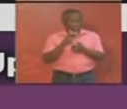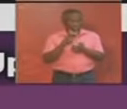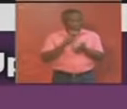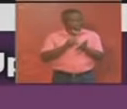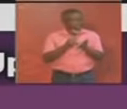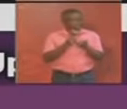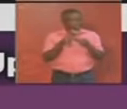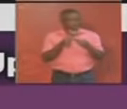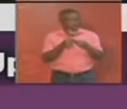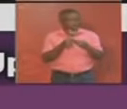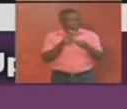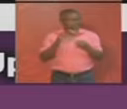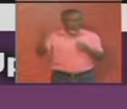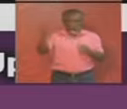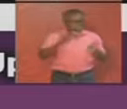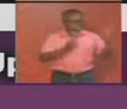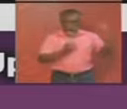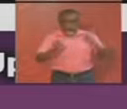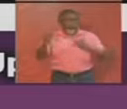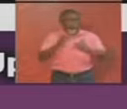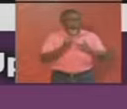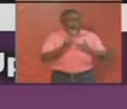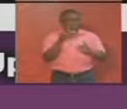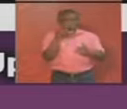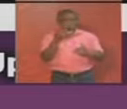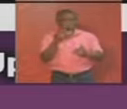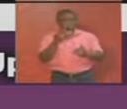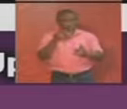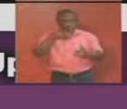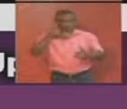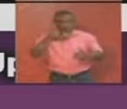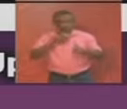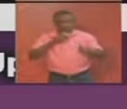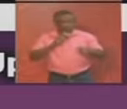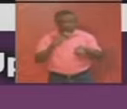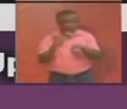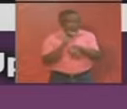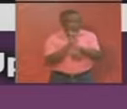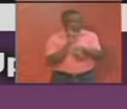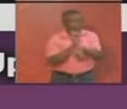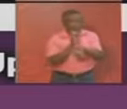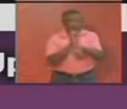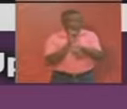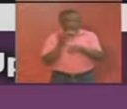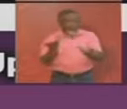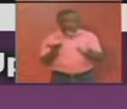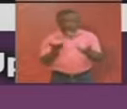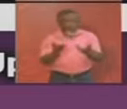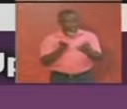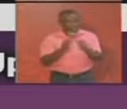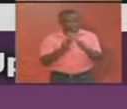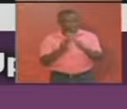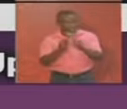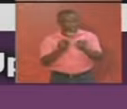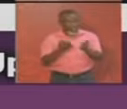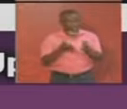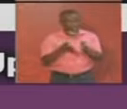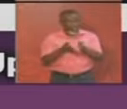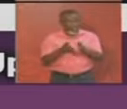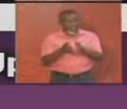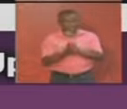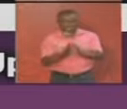repatriation and the numbers there, we saw a strong call over the weekend from the business community for a sort of restructured and managed, very